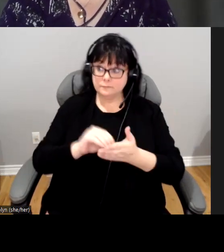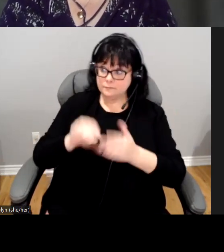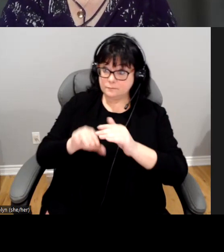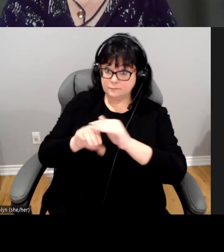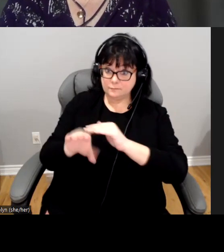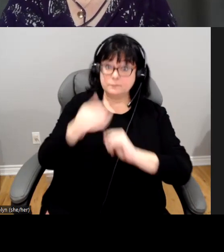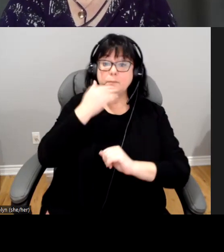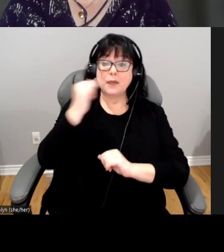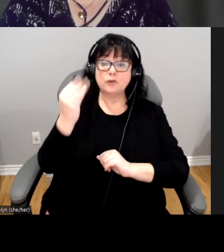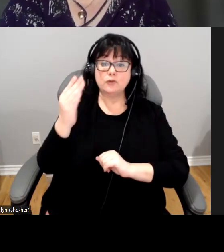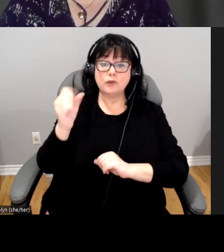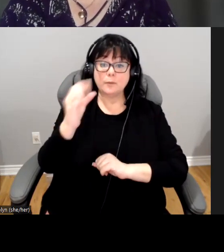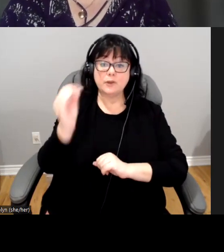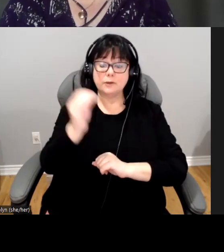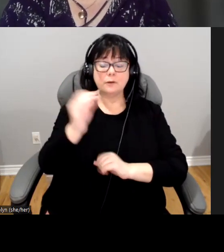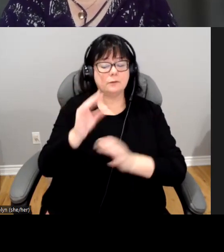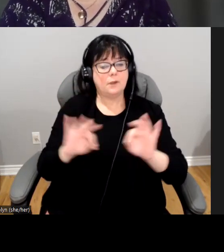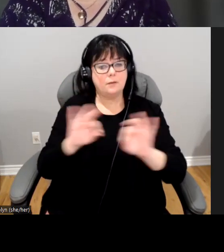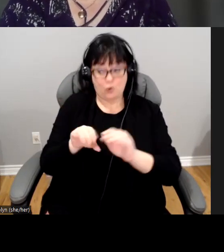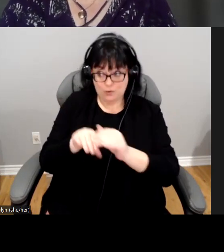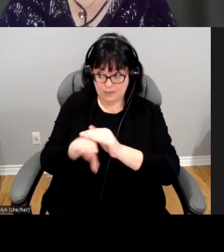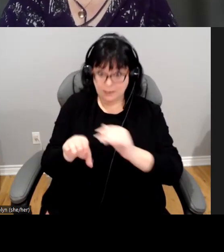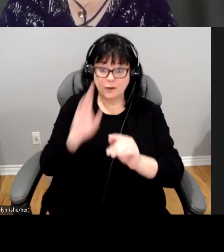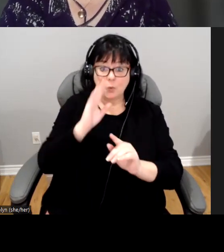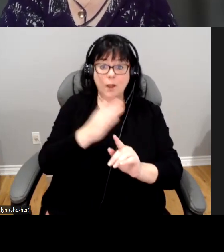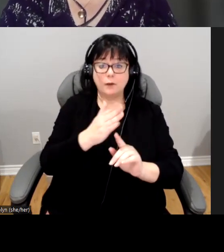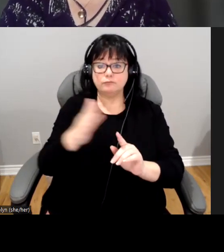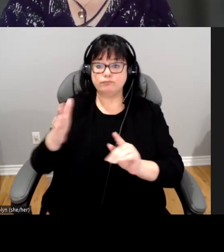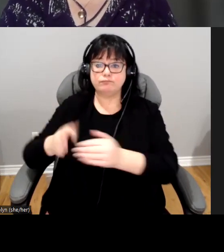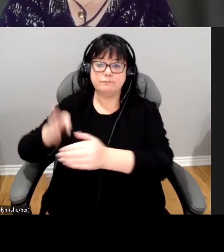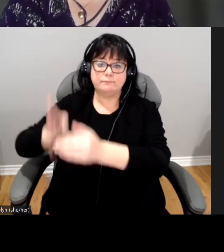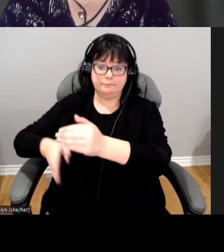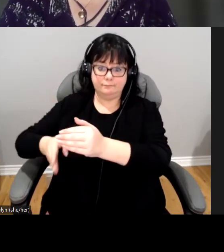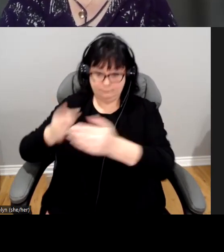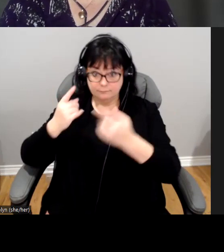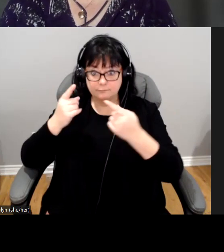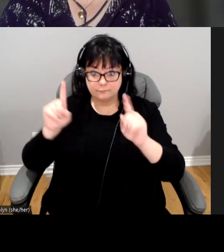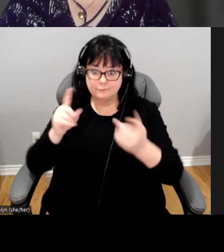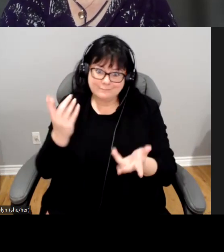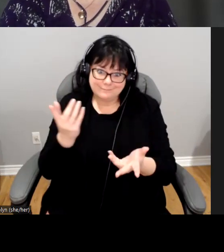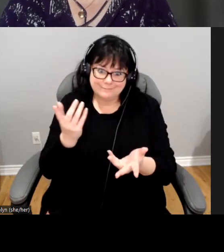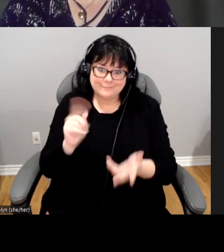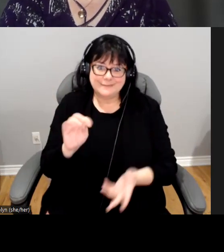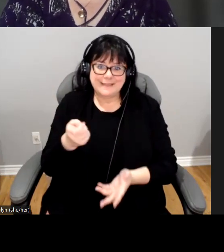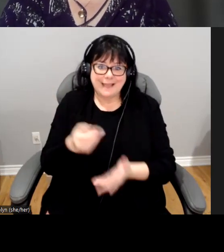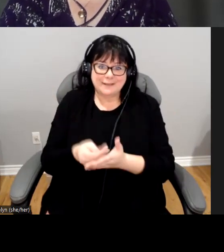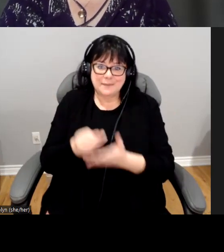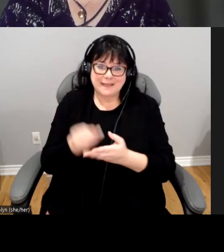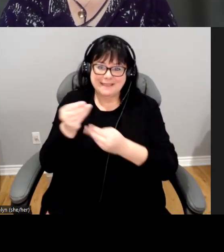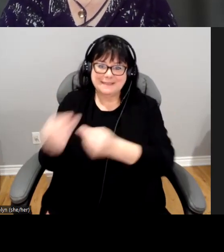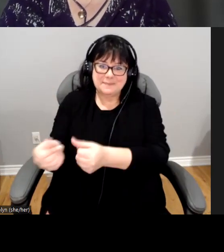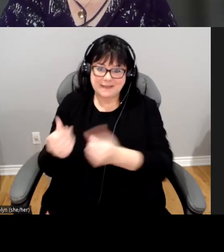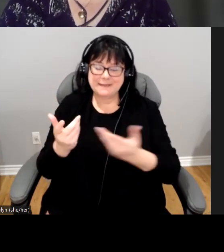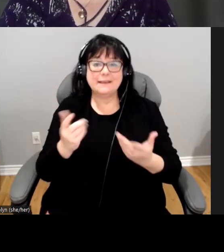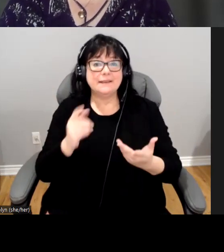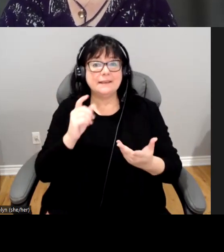it's obviously a waste of taxpayers' money if for whatever reason our learners and job seekers don't complete. They don't get